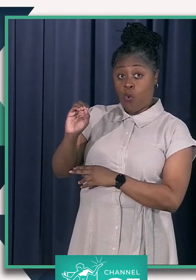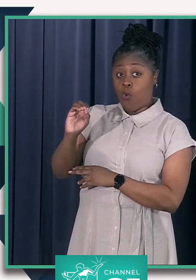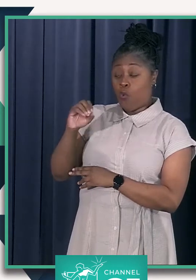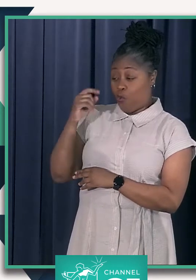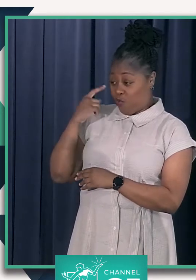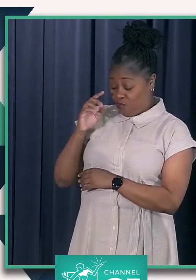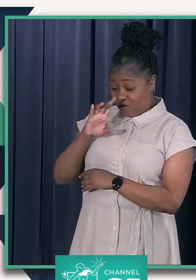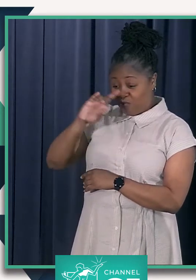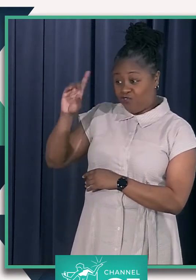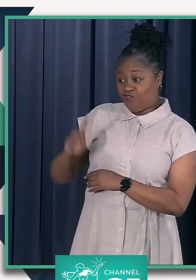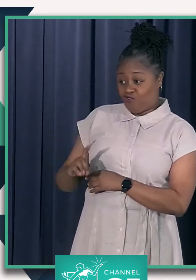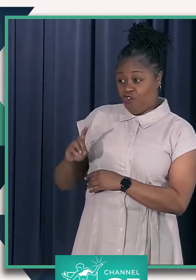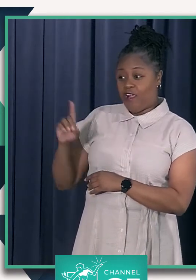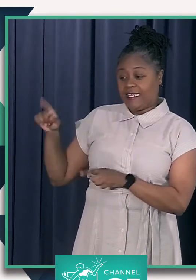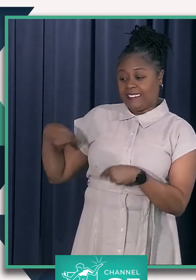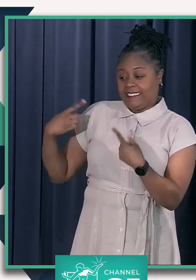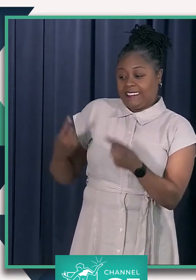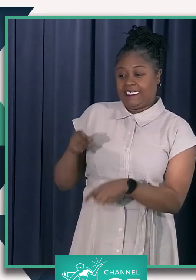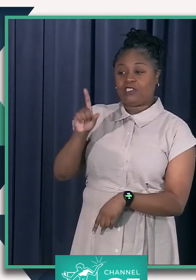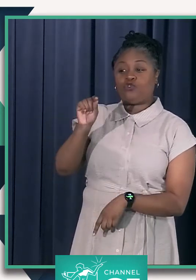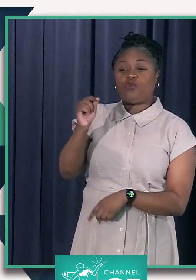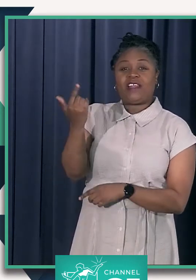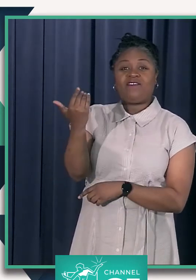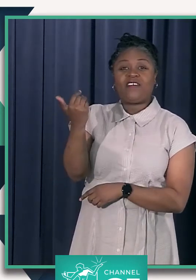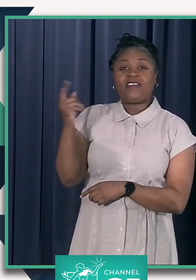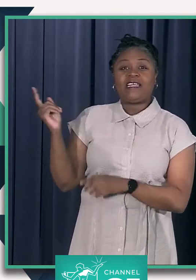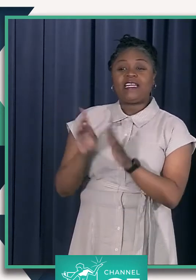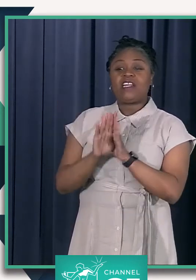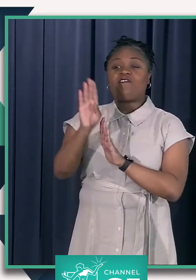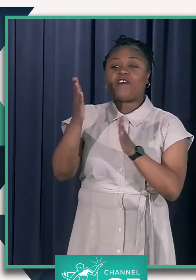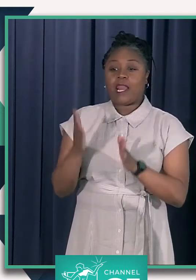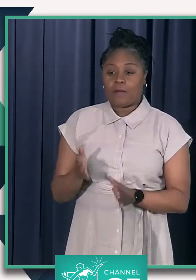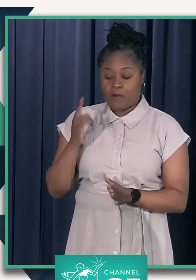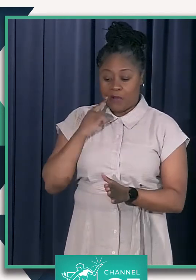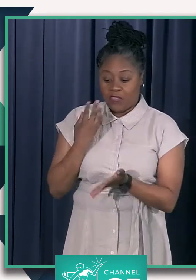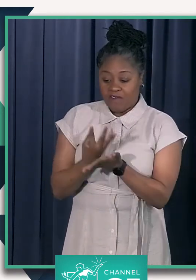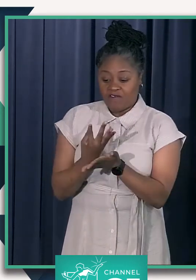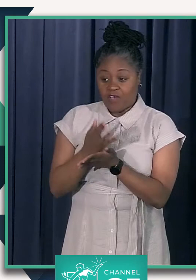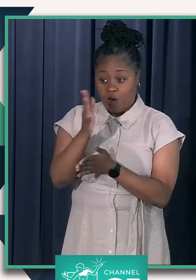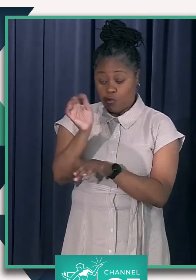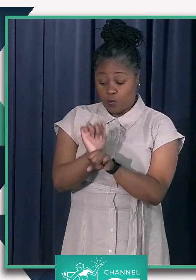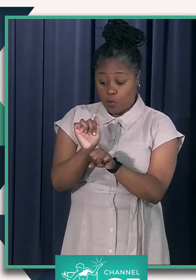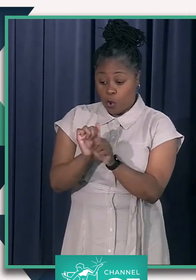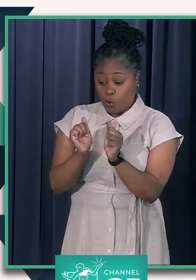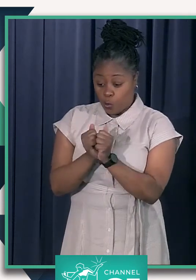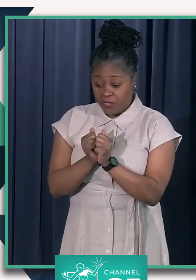exactly the kind of developer that this fund will be working with. So Sonia, thanks for being here.